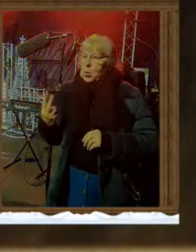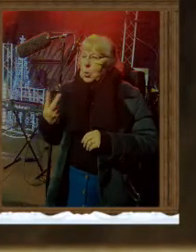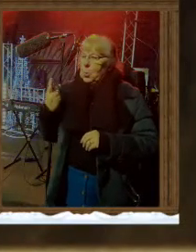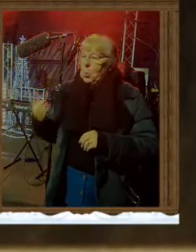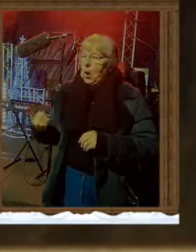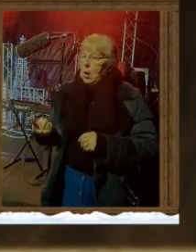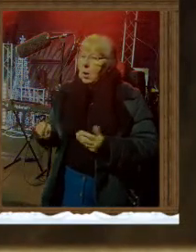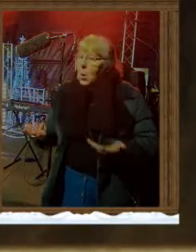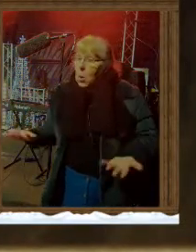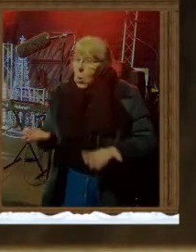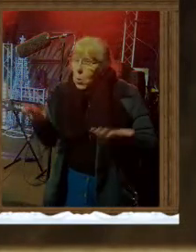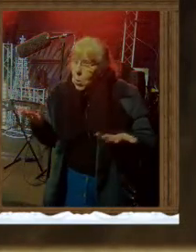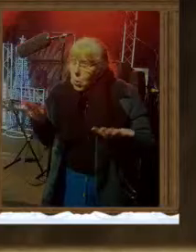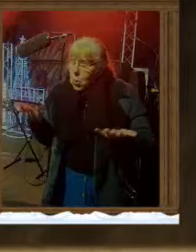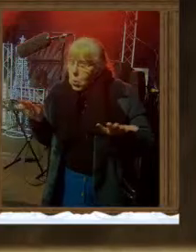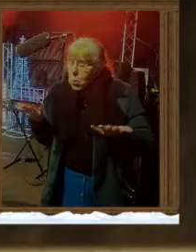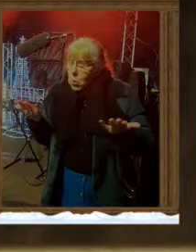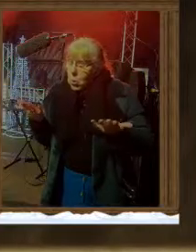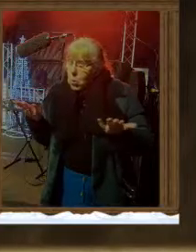3, 2, 1.